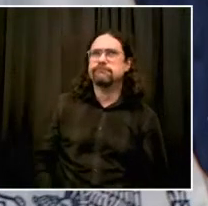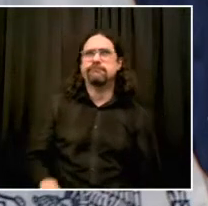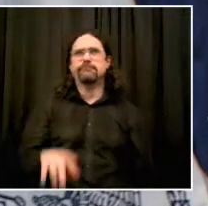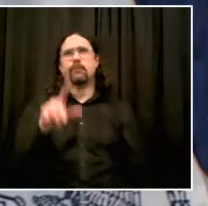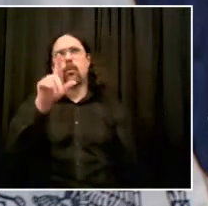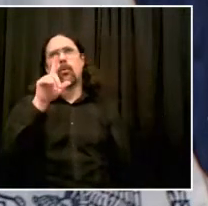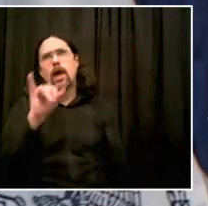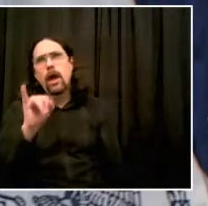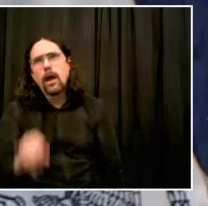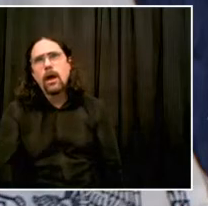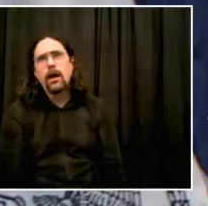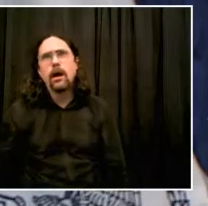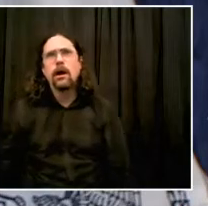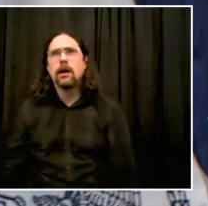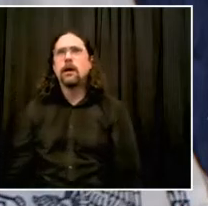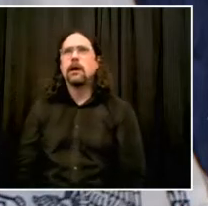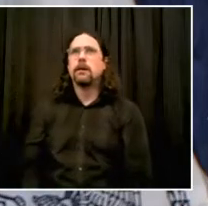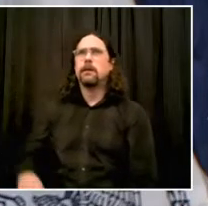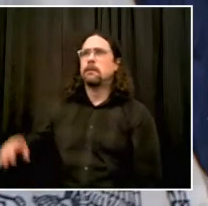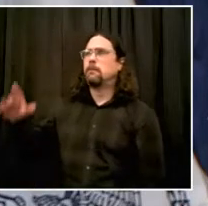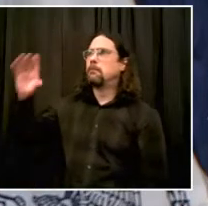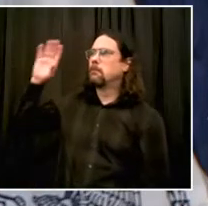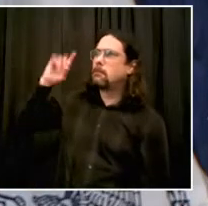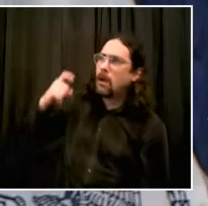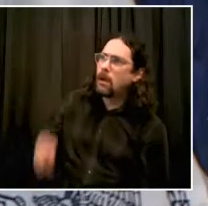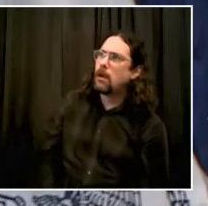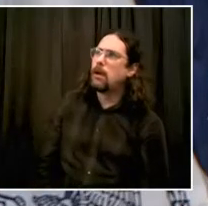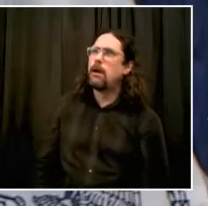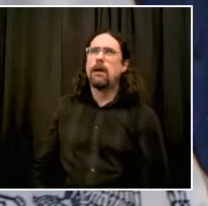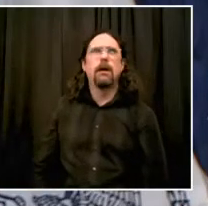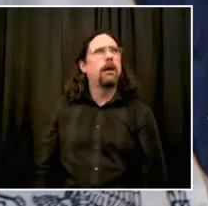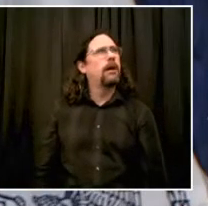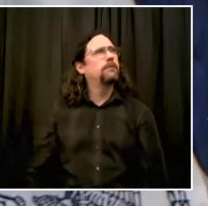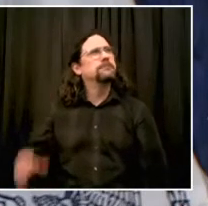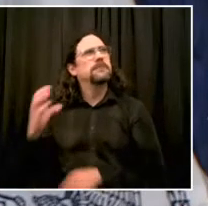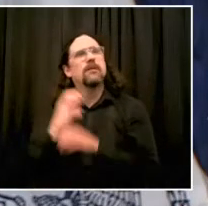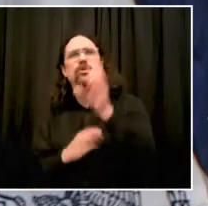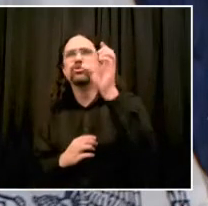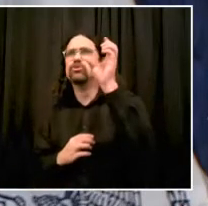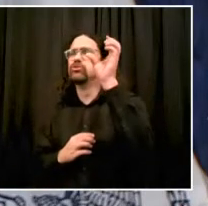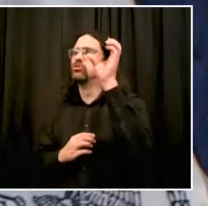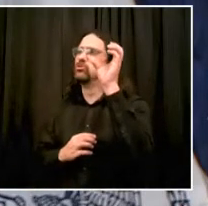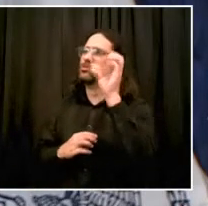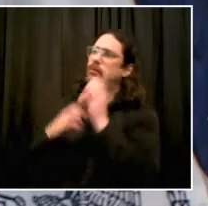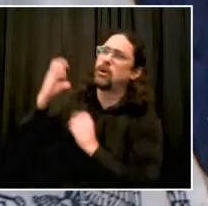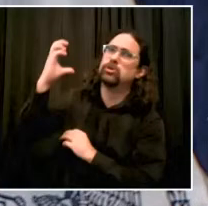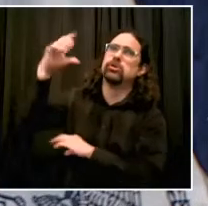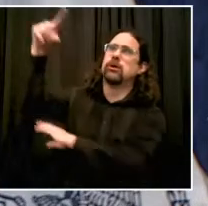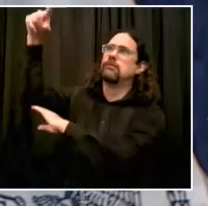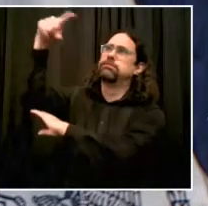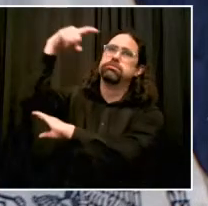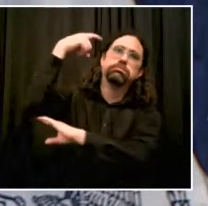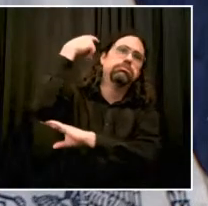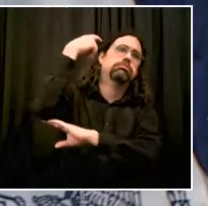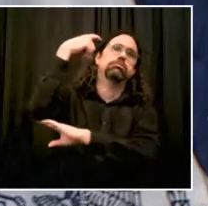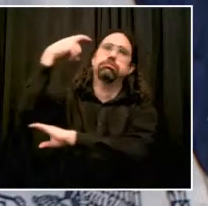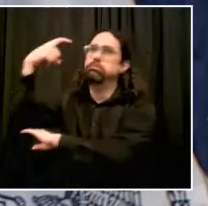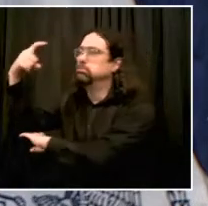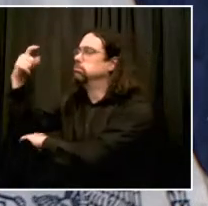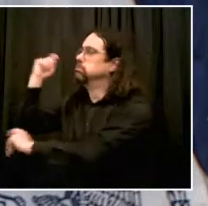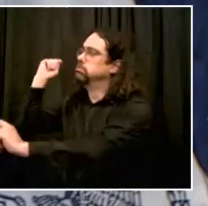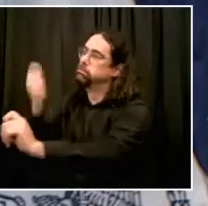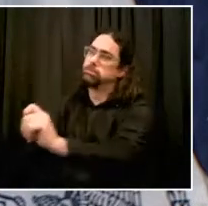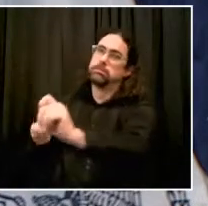working class people, they can't stay. What are you thinking about the global warming and the ruthless construction in the city?